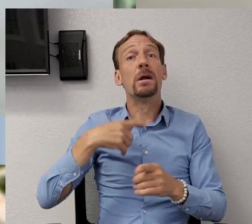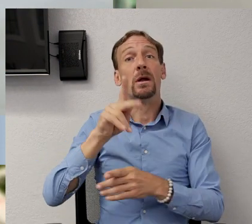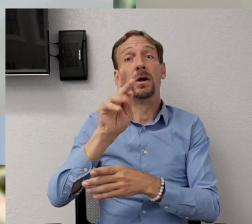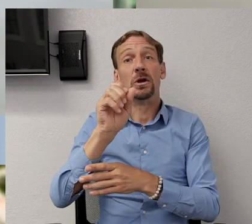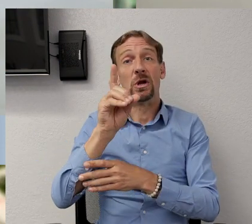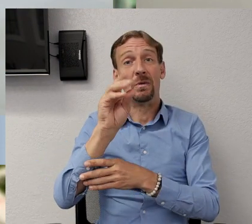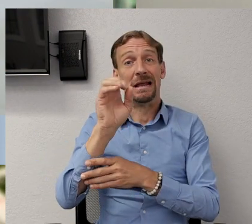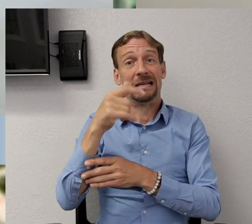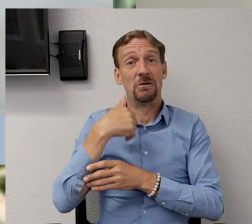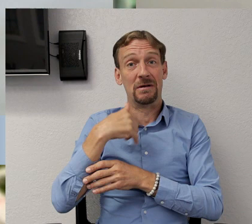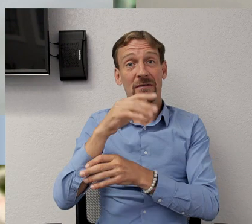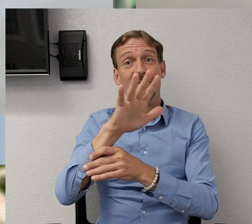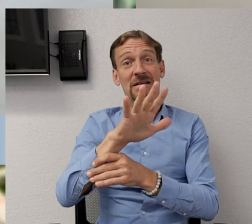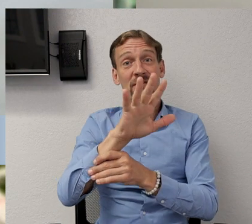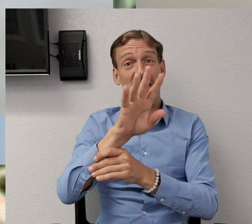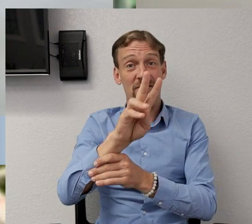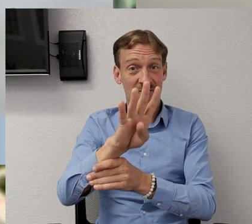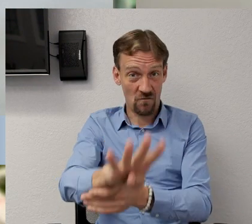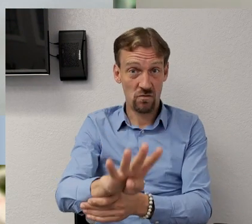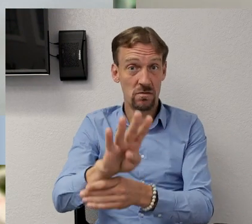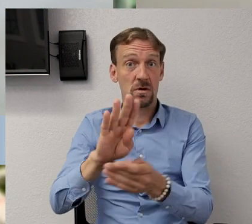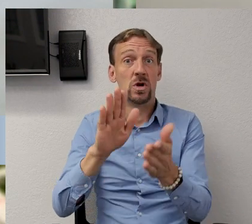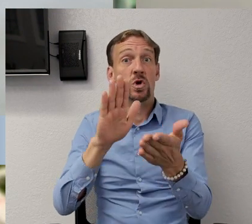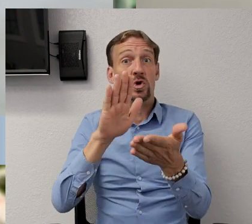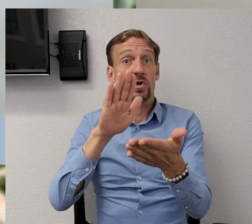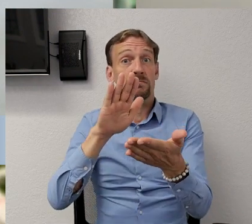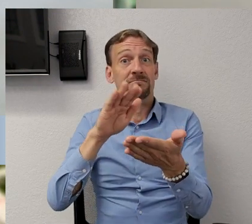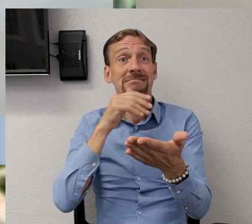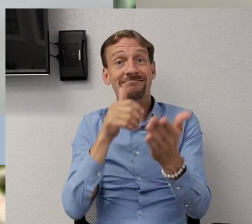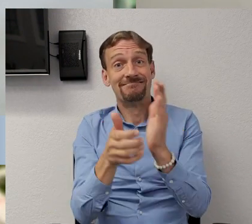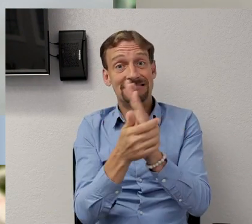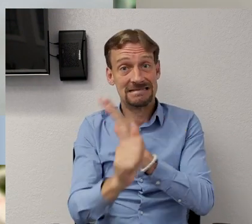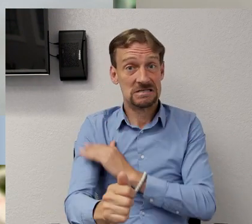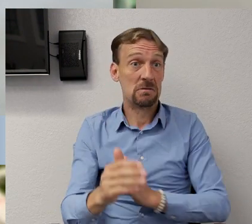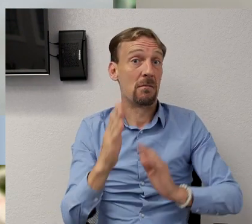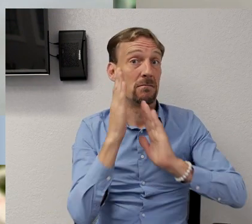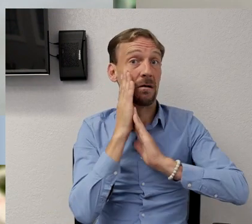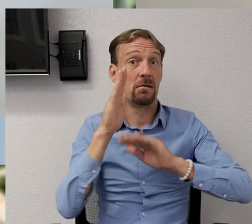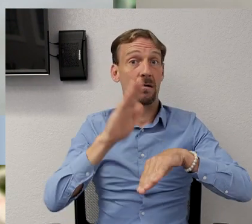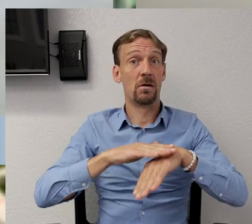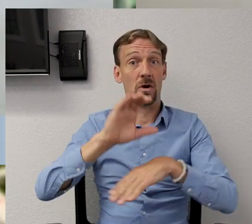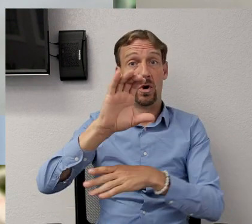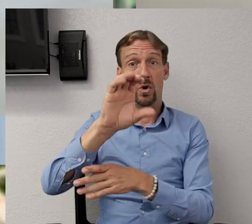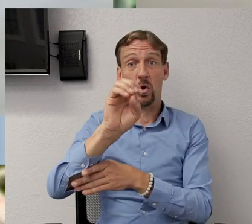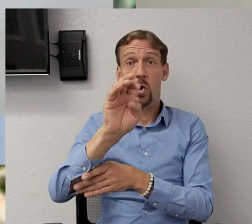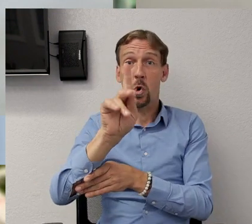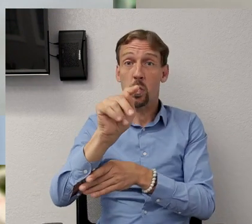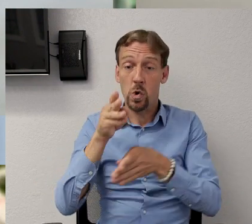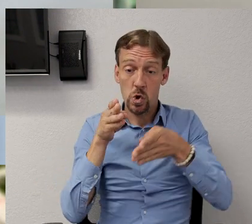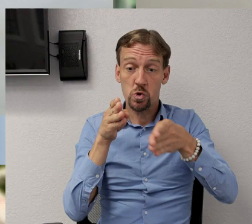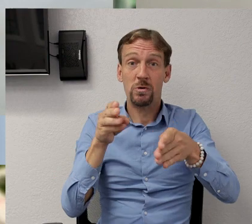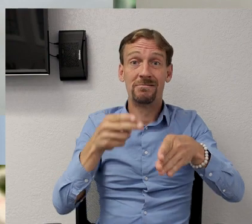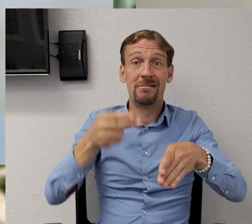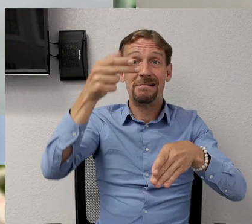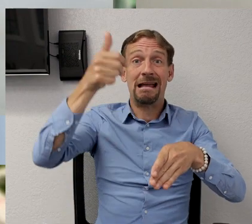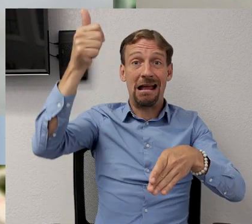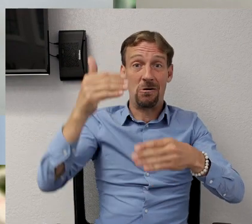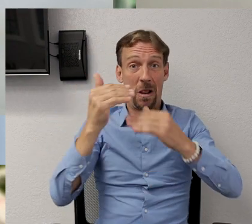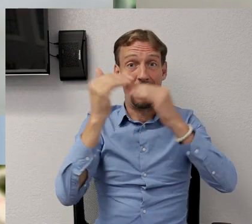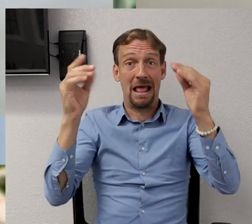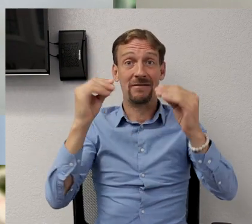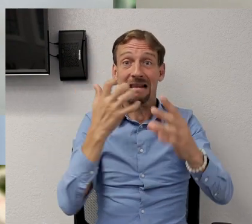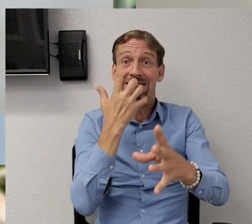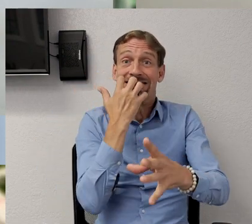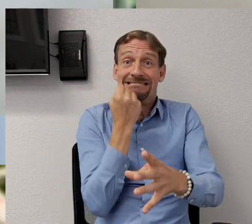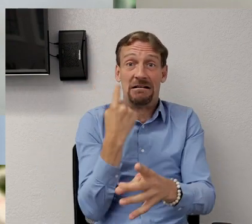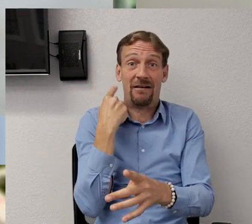and operate a 54-bed skilled nursing facility over on Court Street. It's definitely a higher level of care